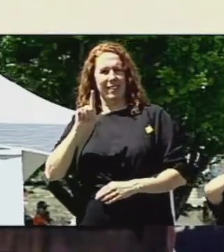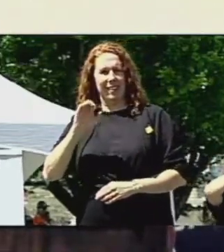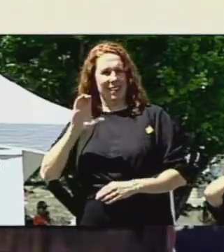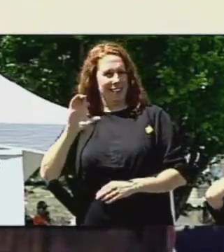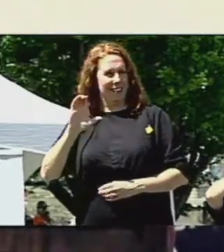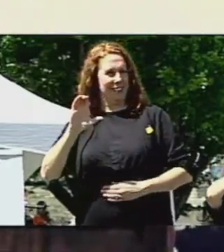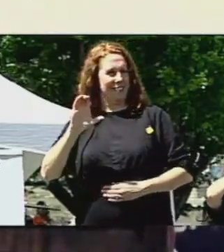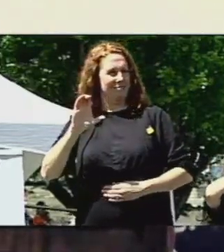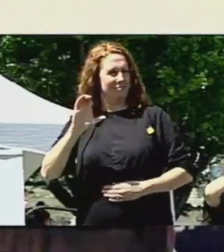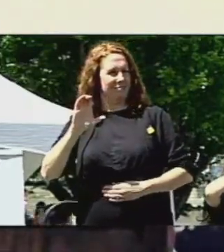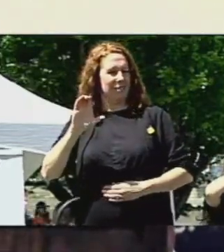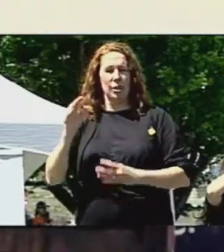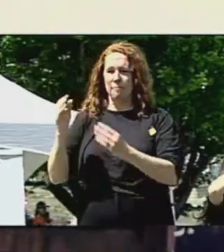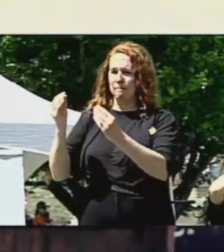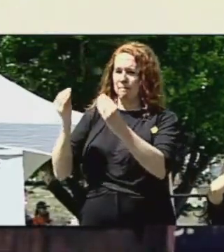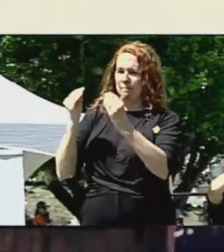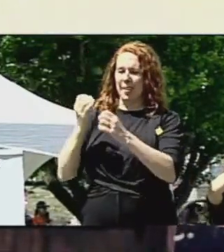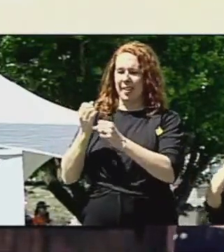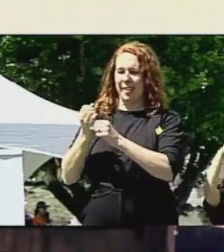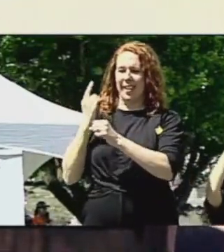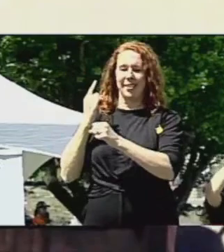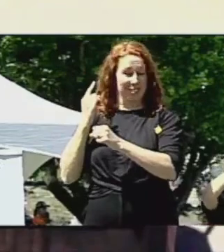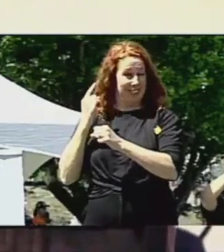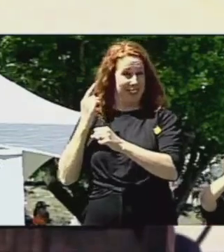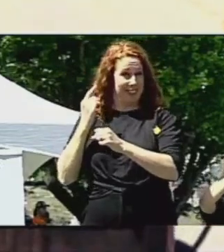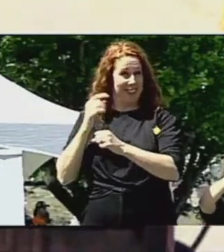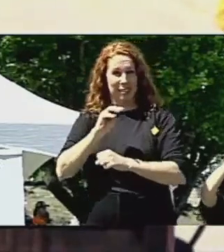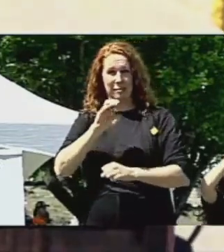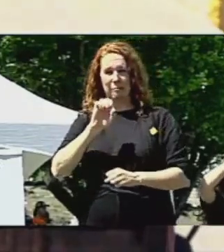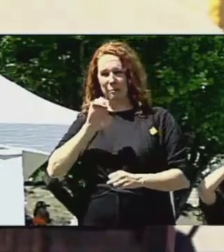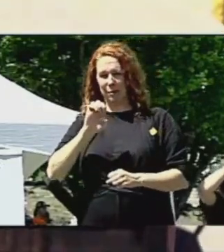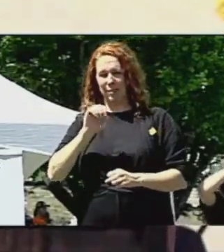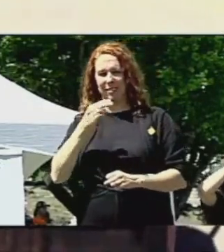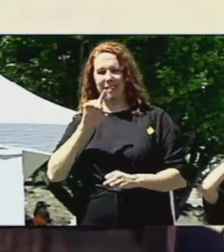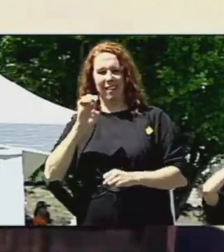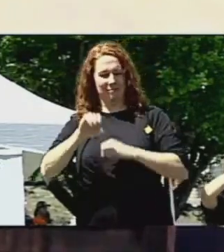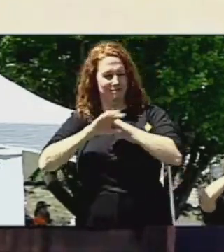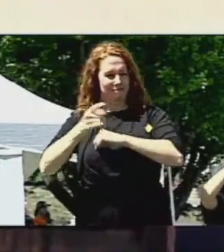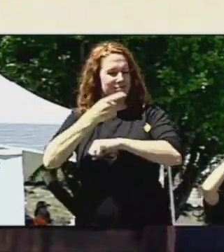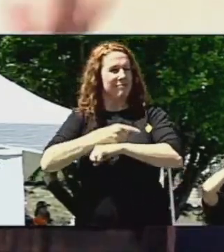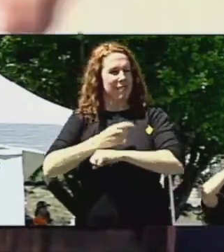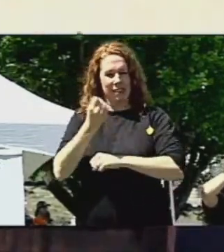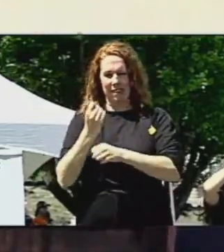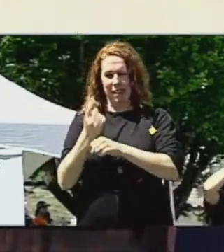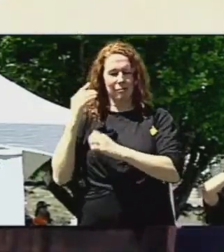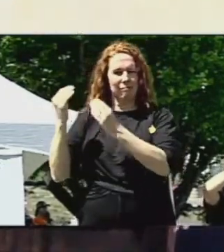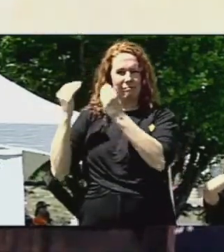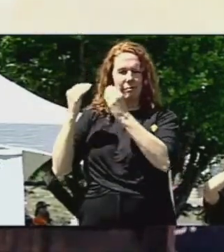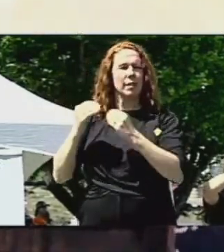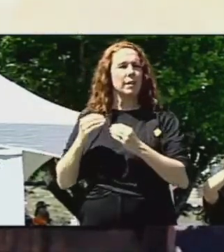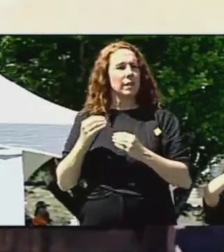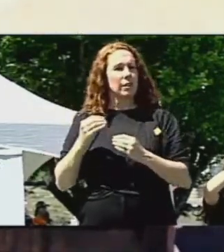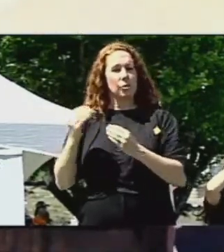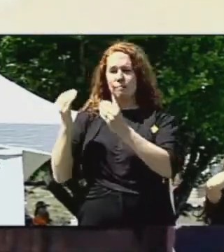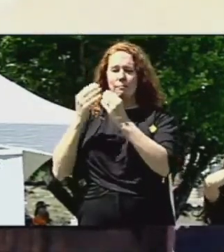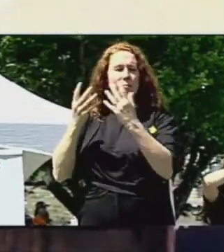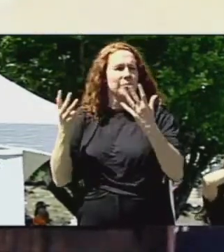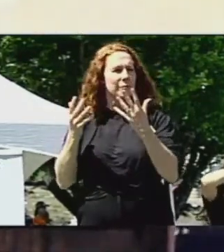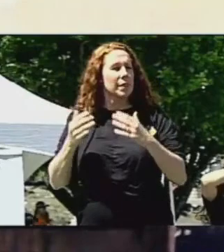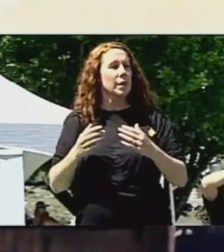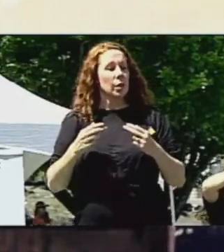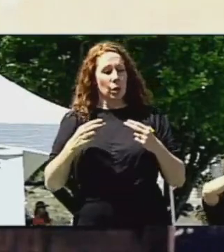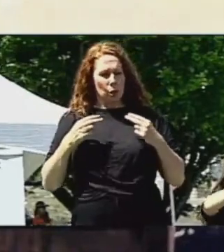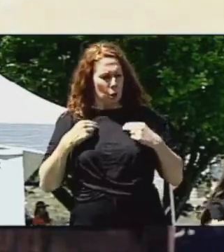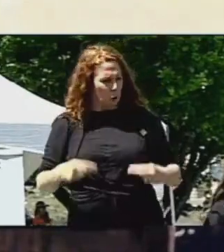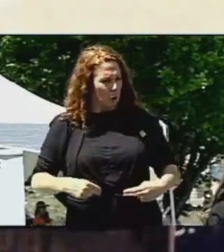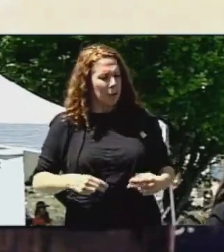she gave me some teachings last year at Moose Hide Campaign Day about how so many of us as human beings don't know how